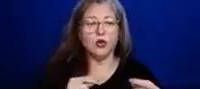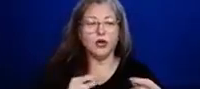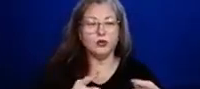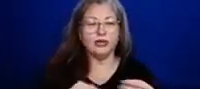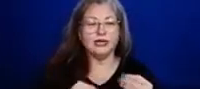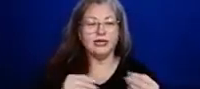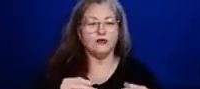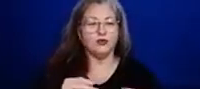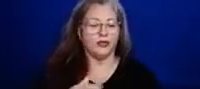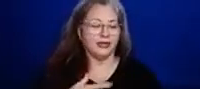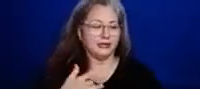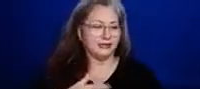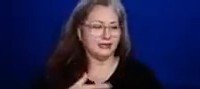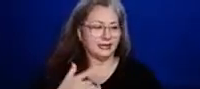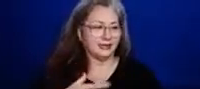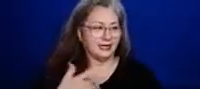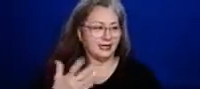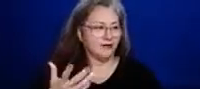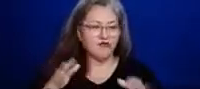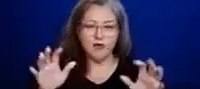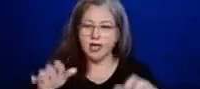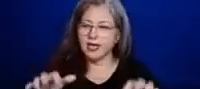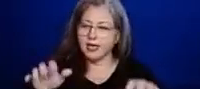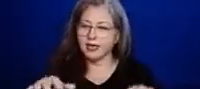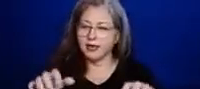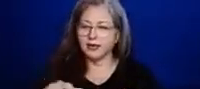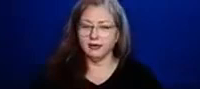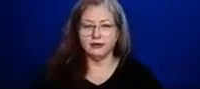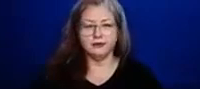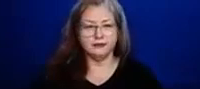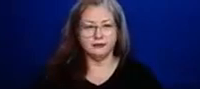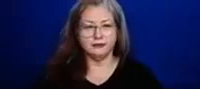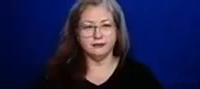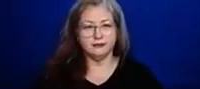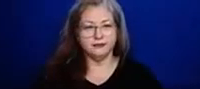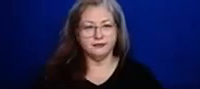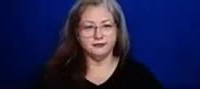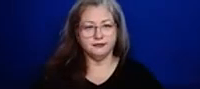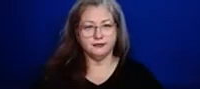you the feeling of rain.